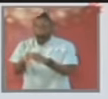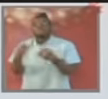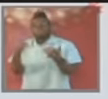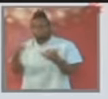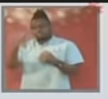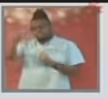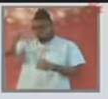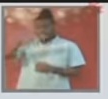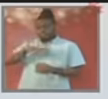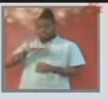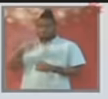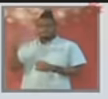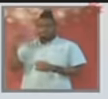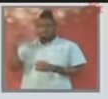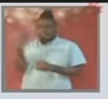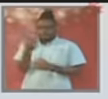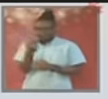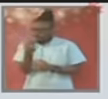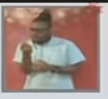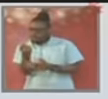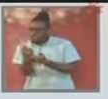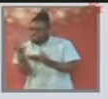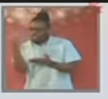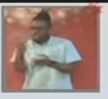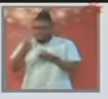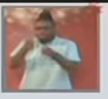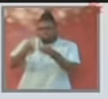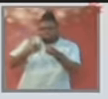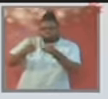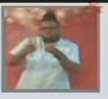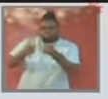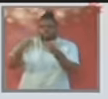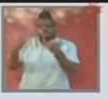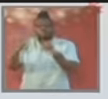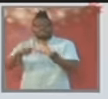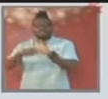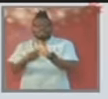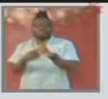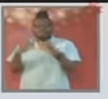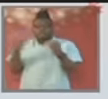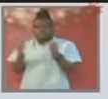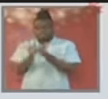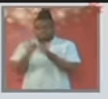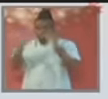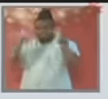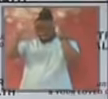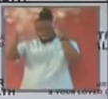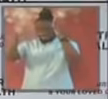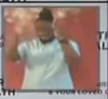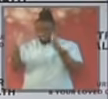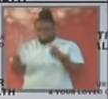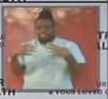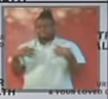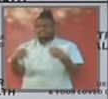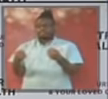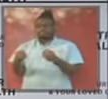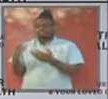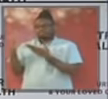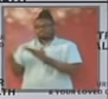past few weeks. We begin with opening remarks from the Honorable Minister of Health, Terence Singh.